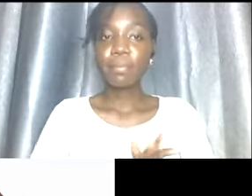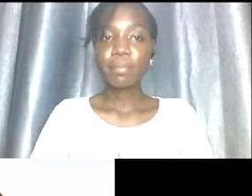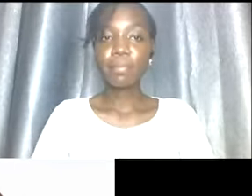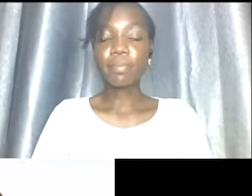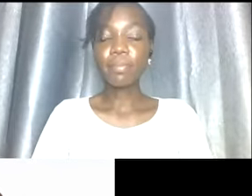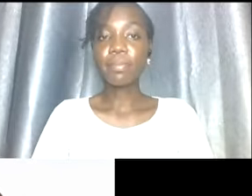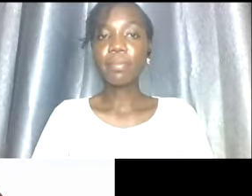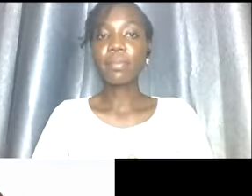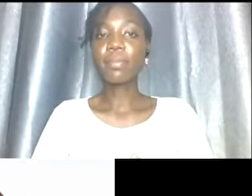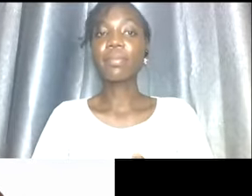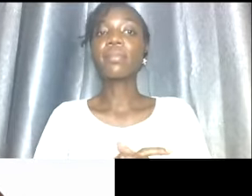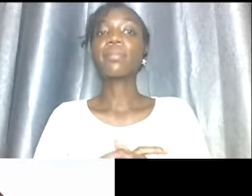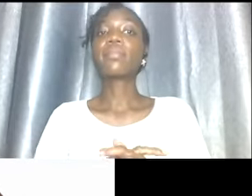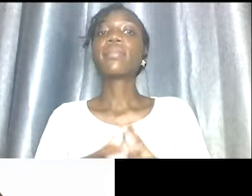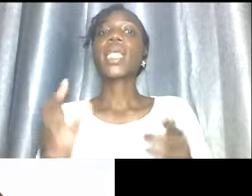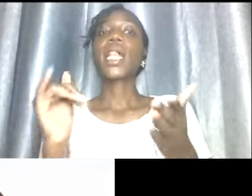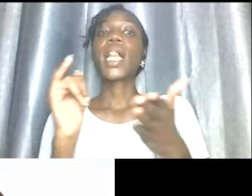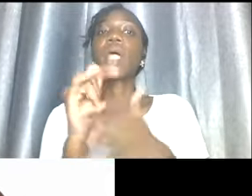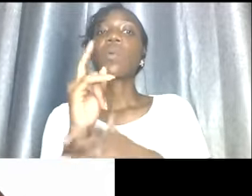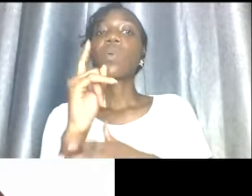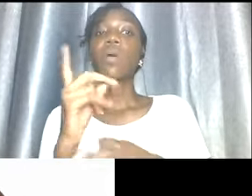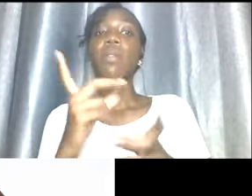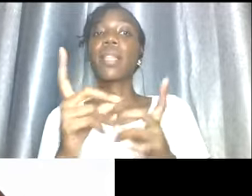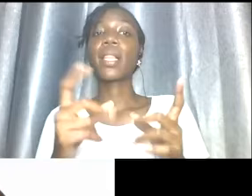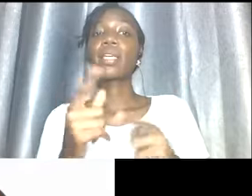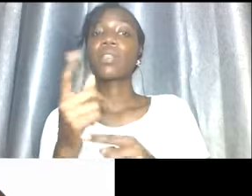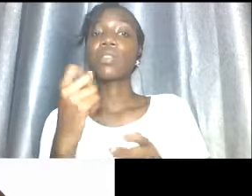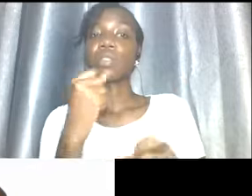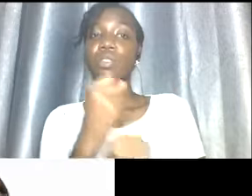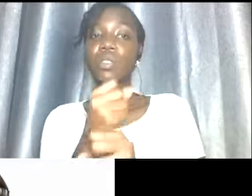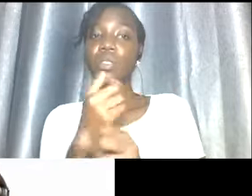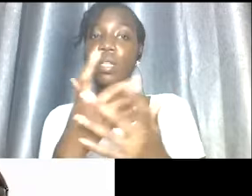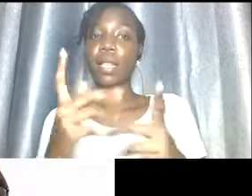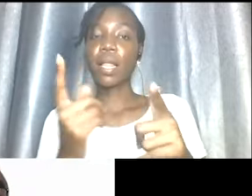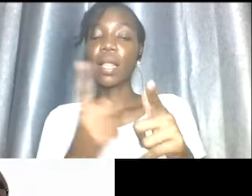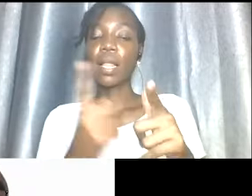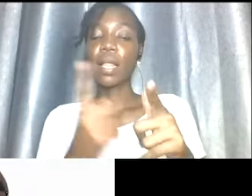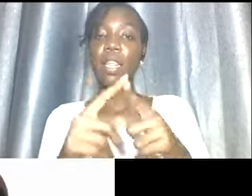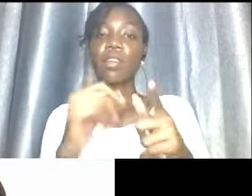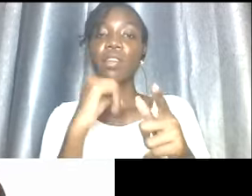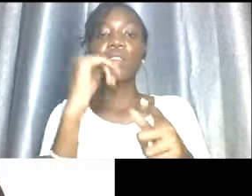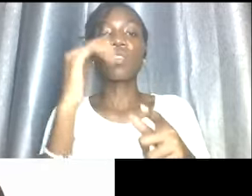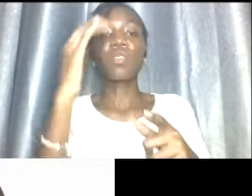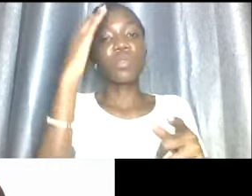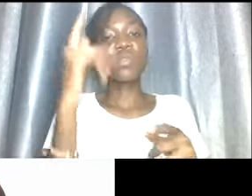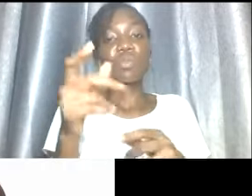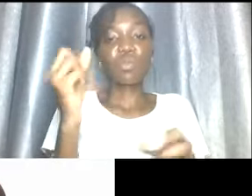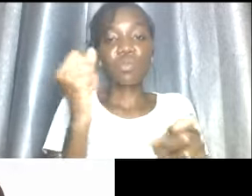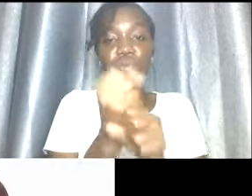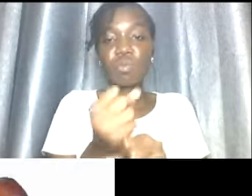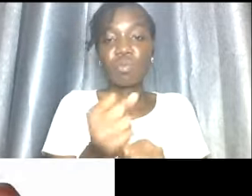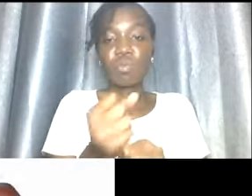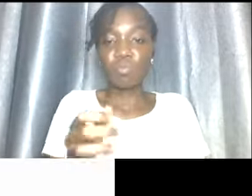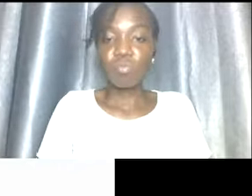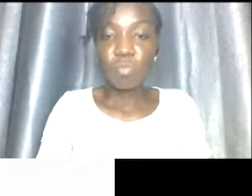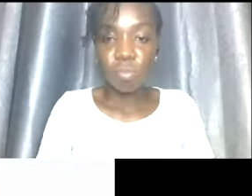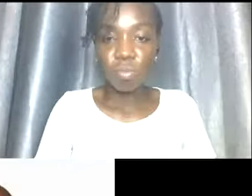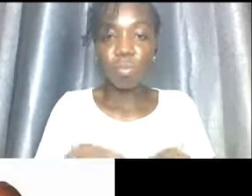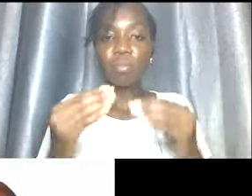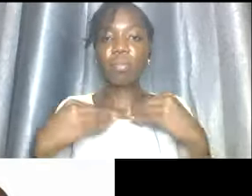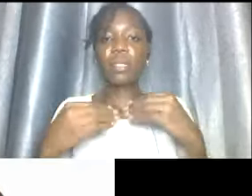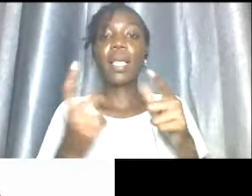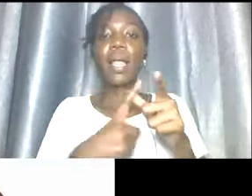that one punch tends to knock us down forever. We don't know how to get back up and get back in there and take a few more